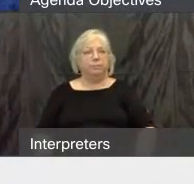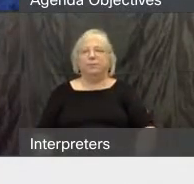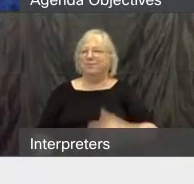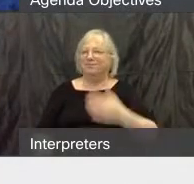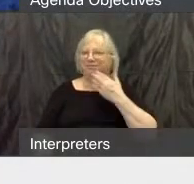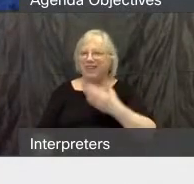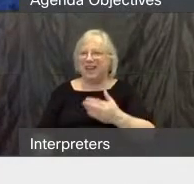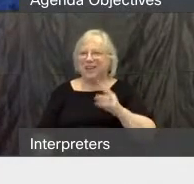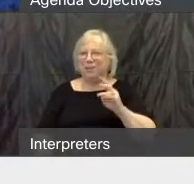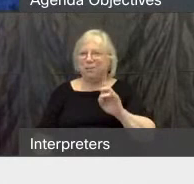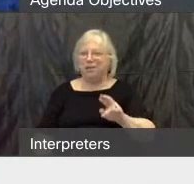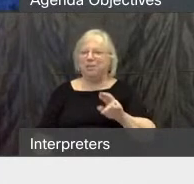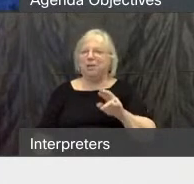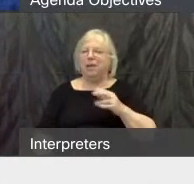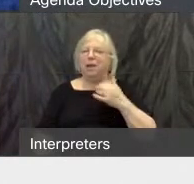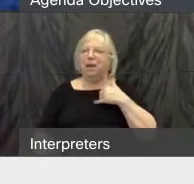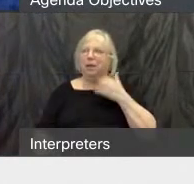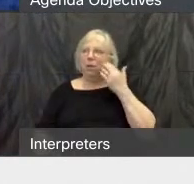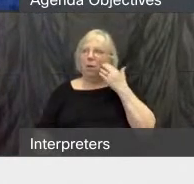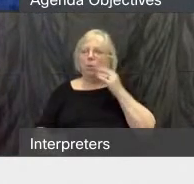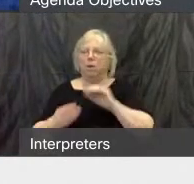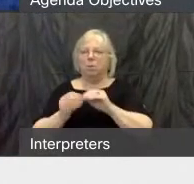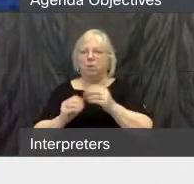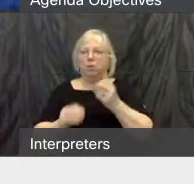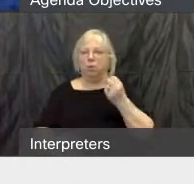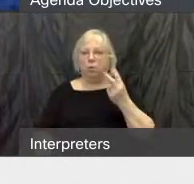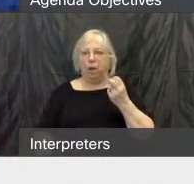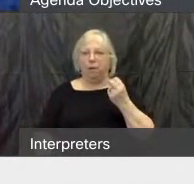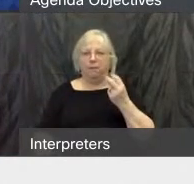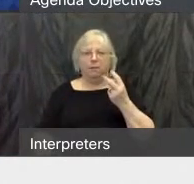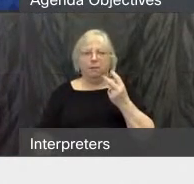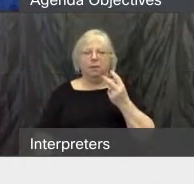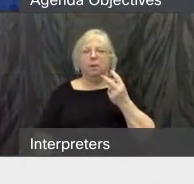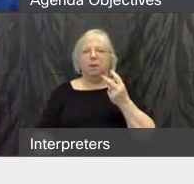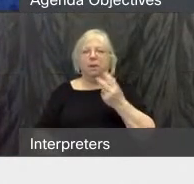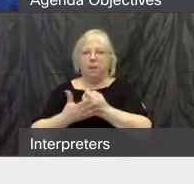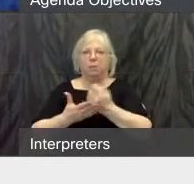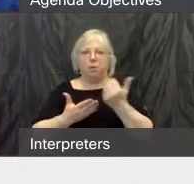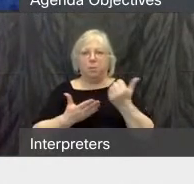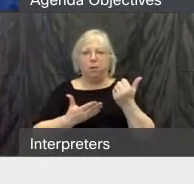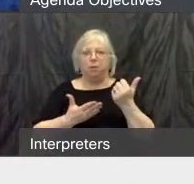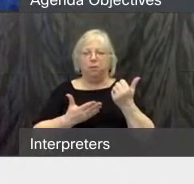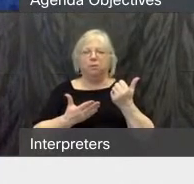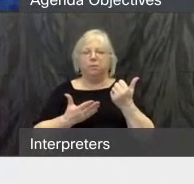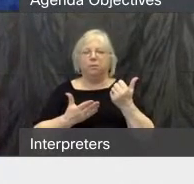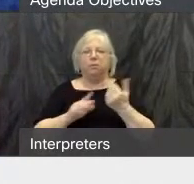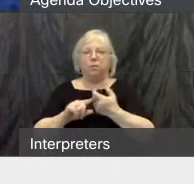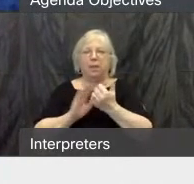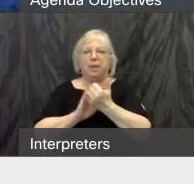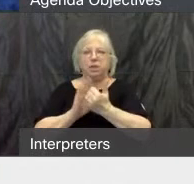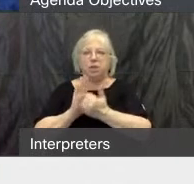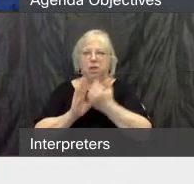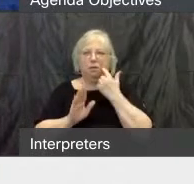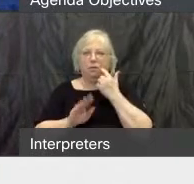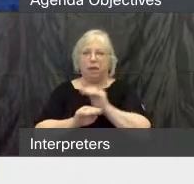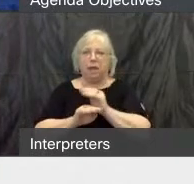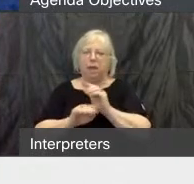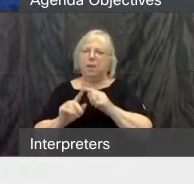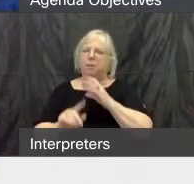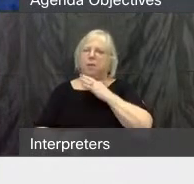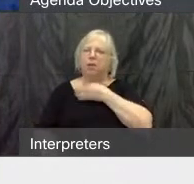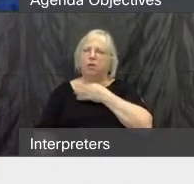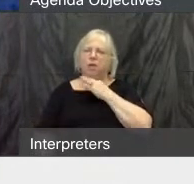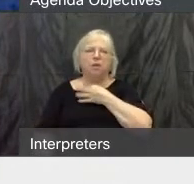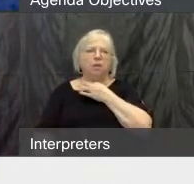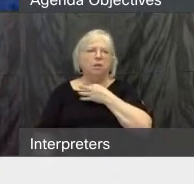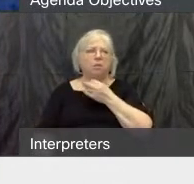Thank you, Mayor. I know item 12 has been removed from the agenda for tonight, but I'm curious to know if